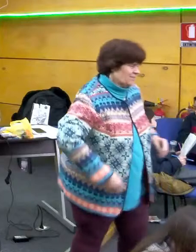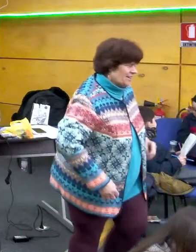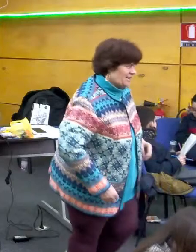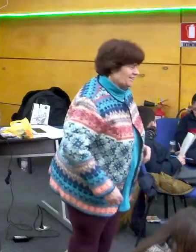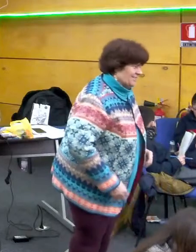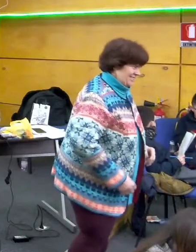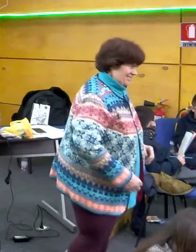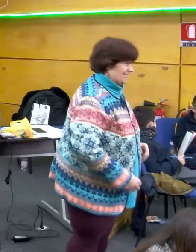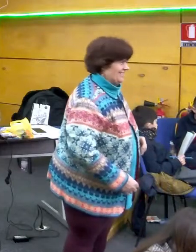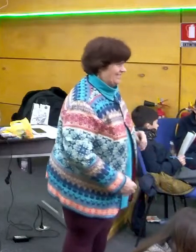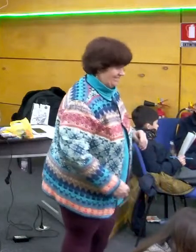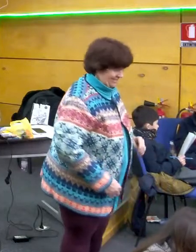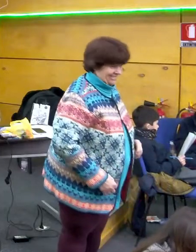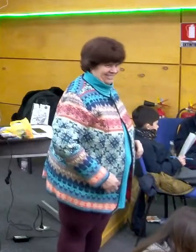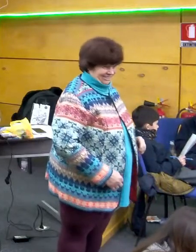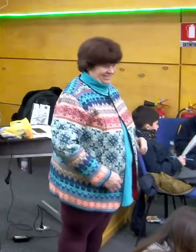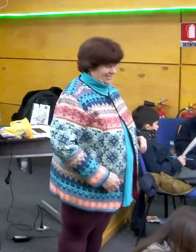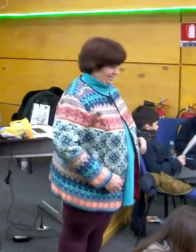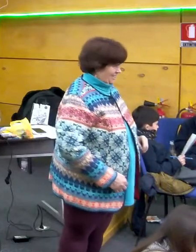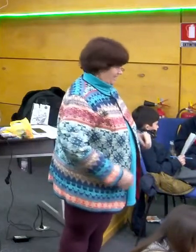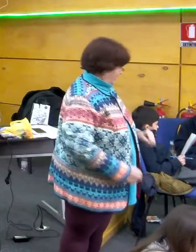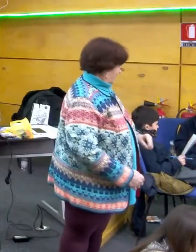Yes, stand right